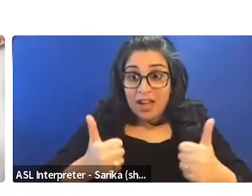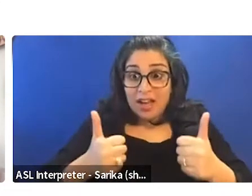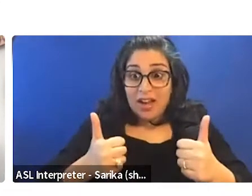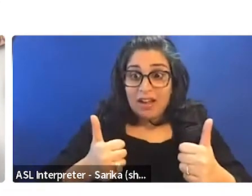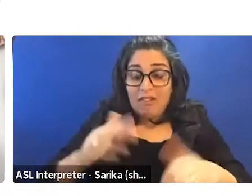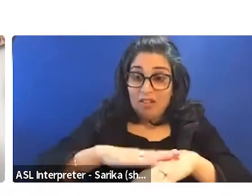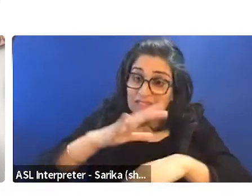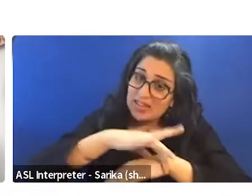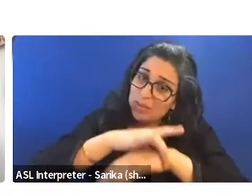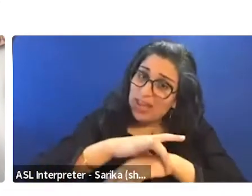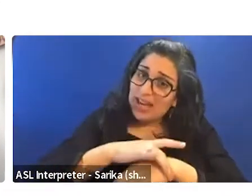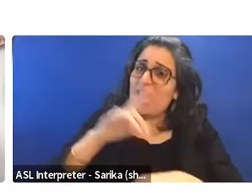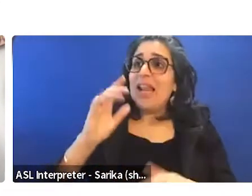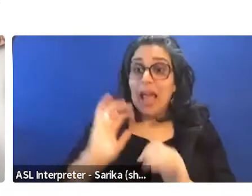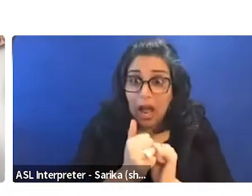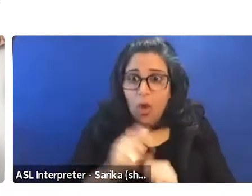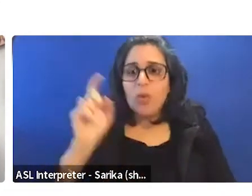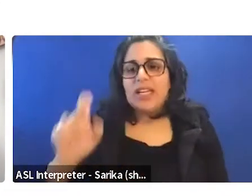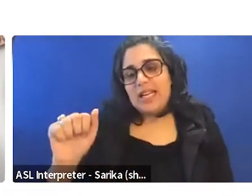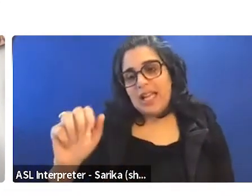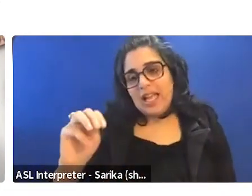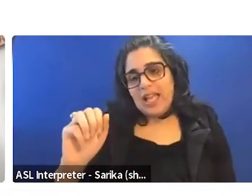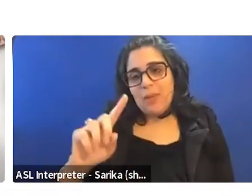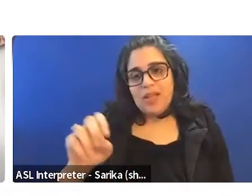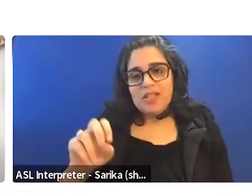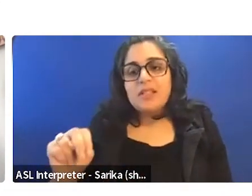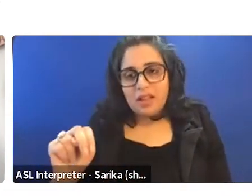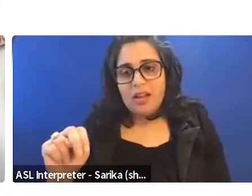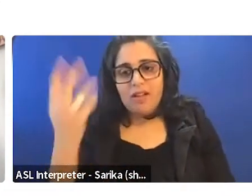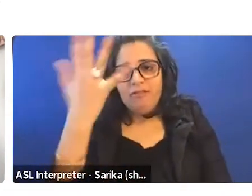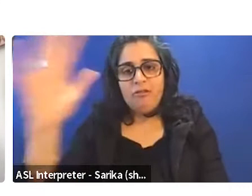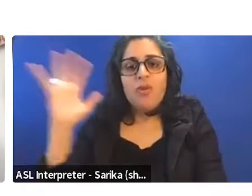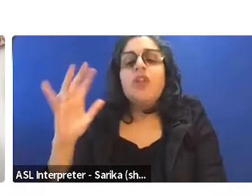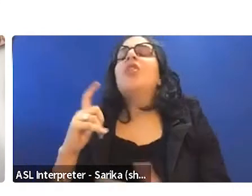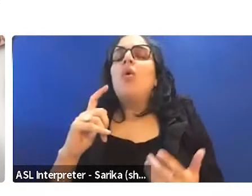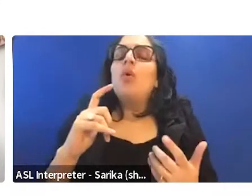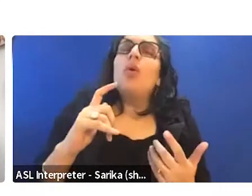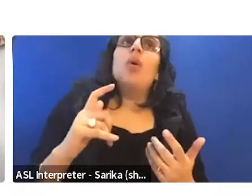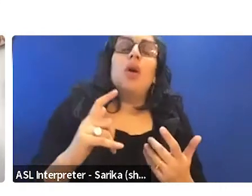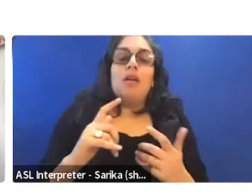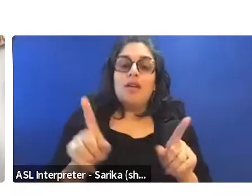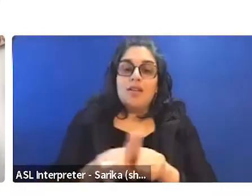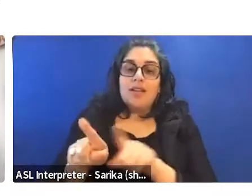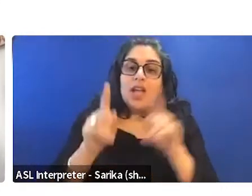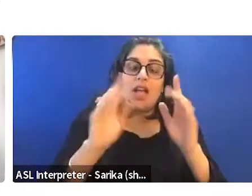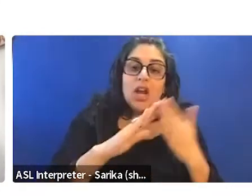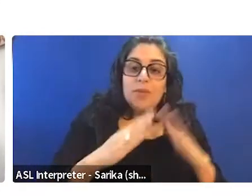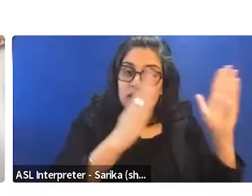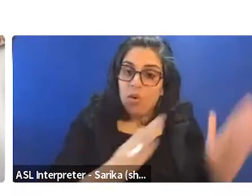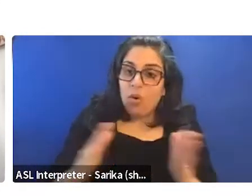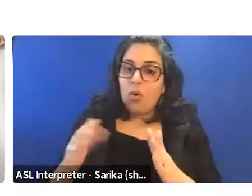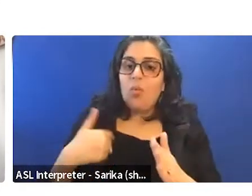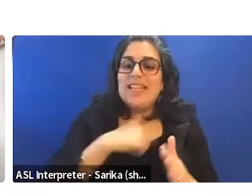all of these different systems, it's trade agreements, it's brands, and it's also consumers. So just like we have community organizing, we could have